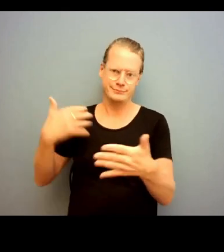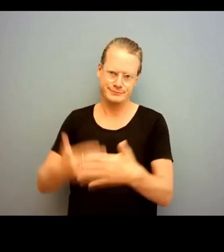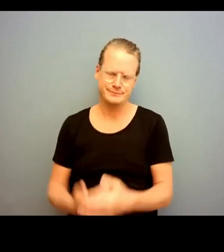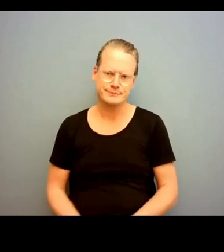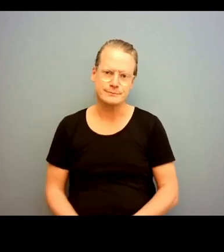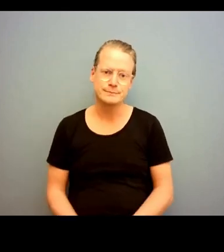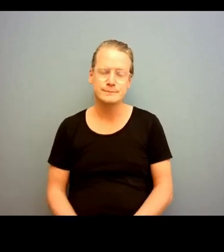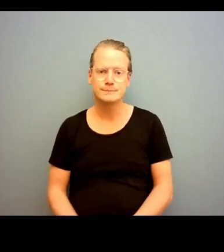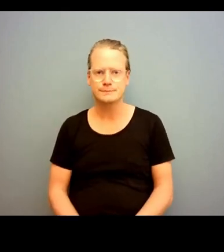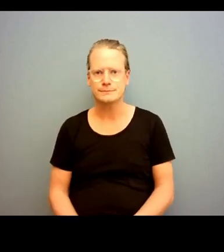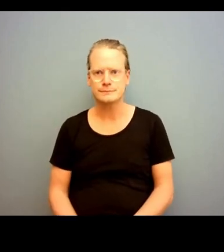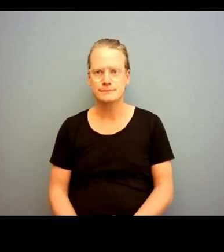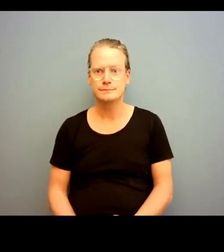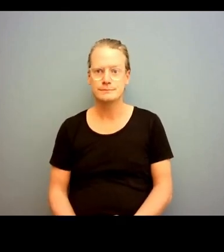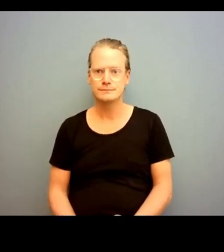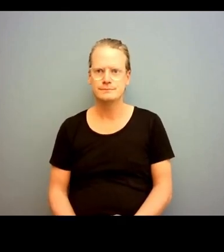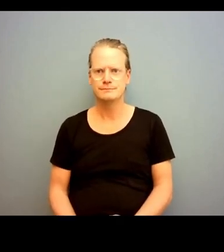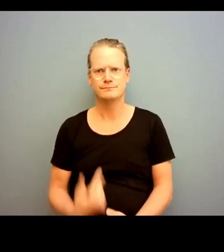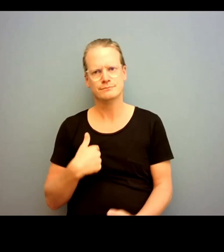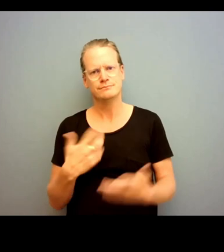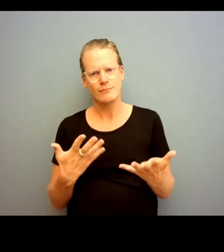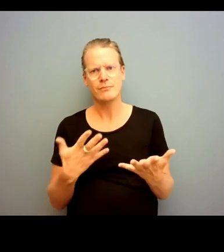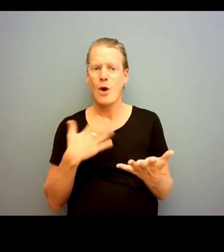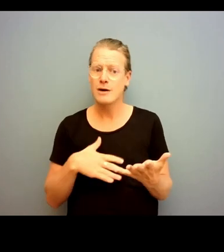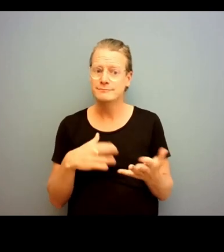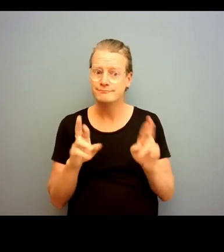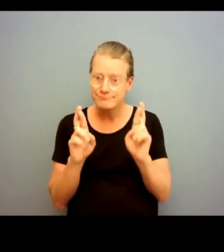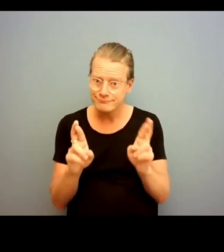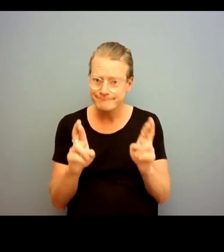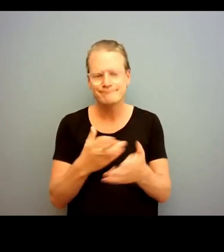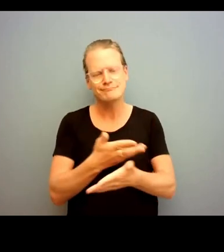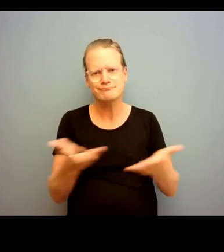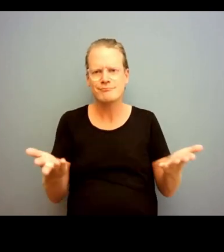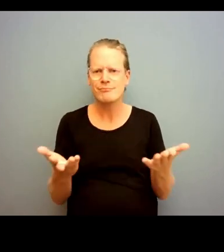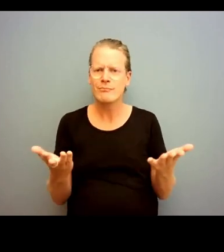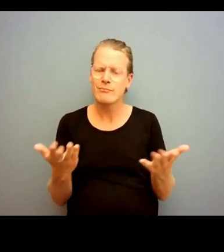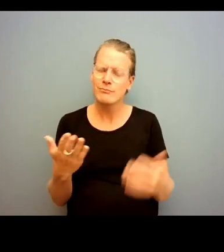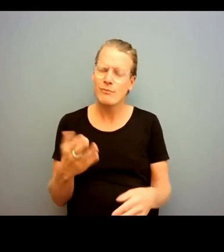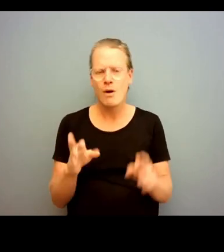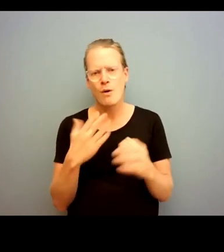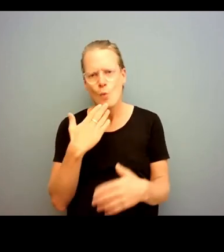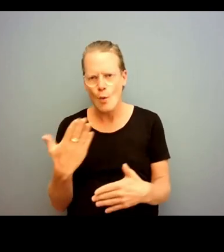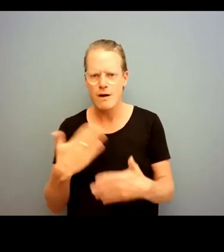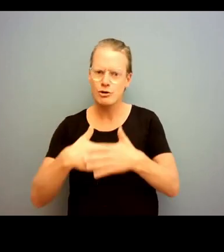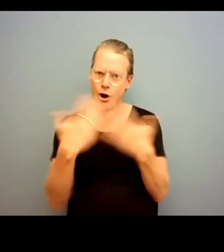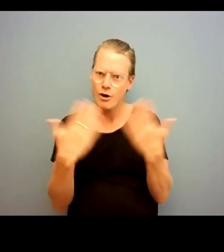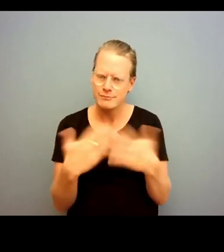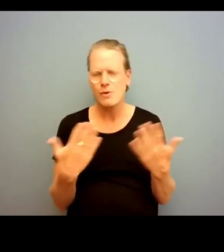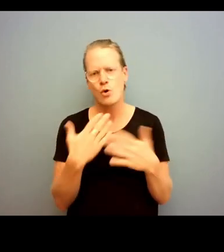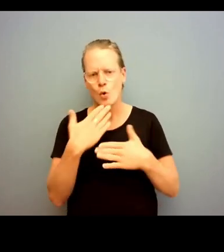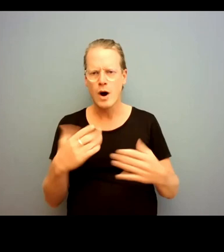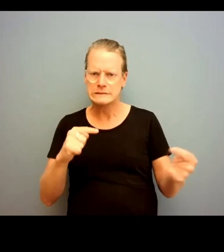and on my own behalf, I wish you all a great seminar and a fruitful discussions. Thank